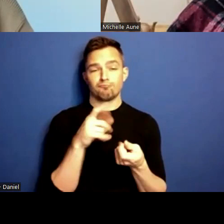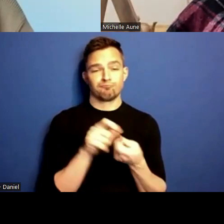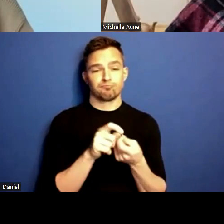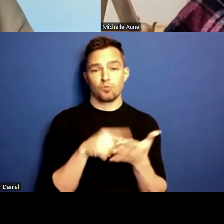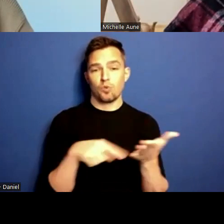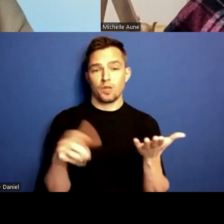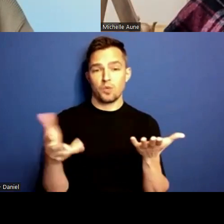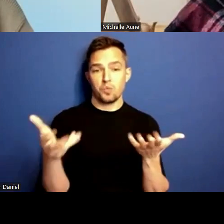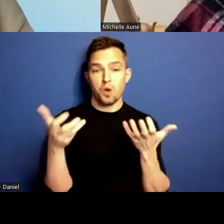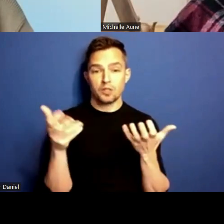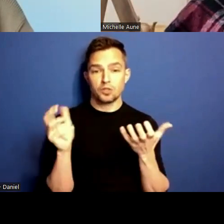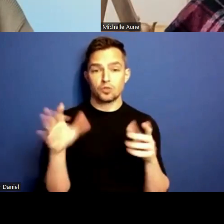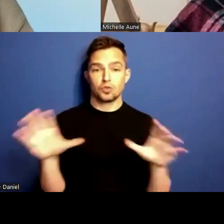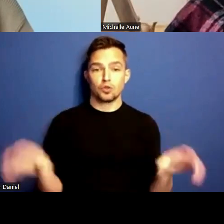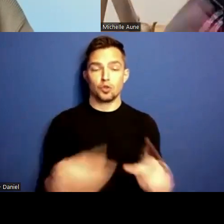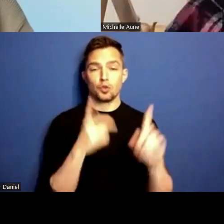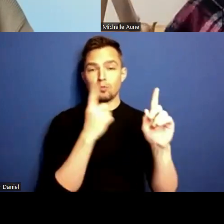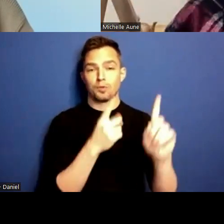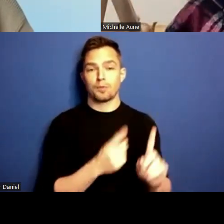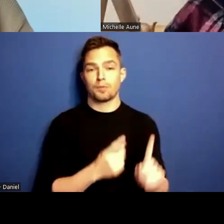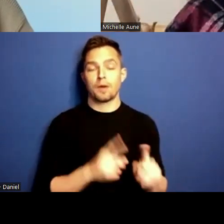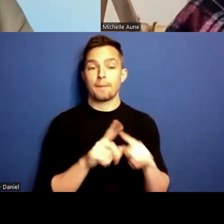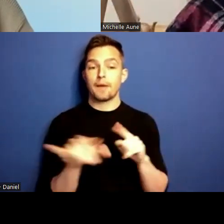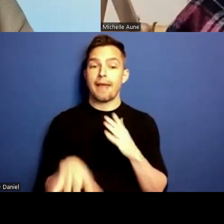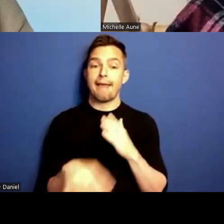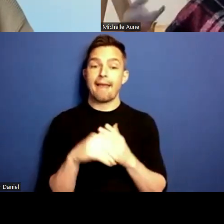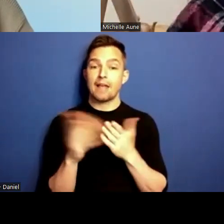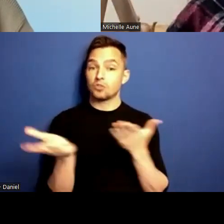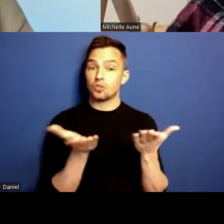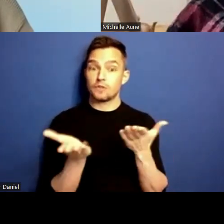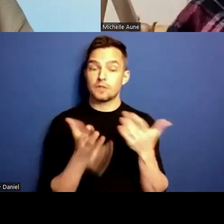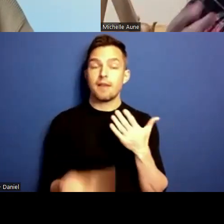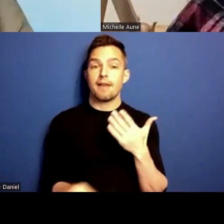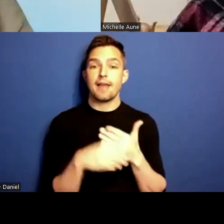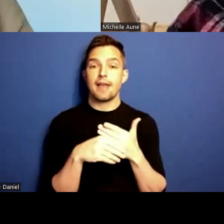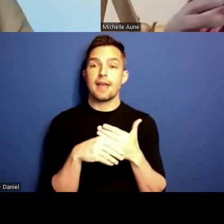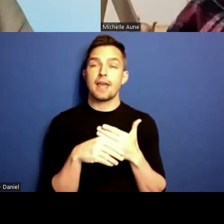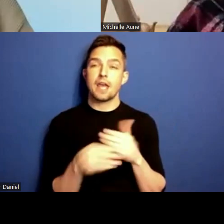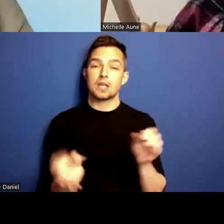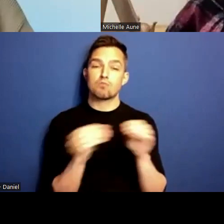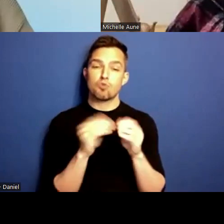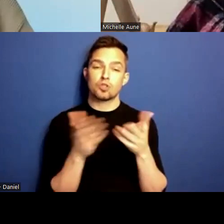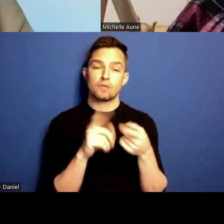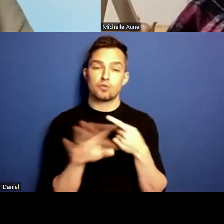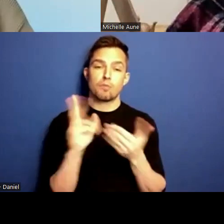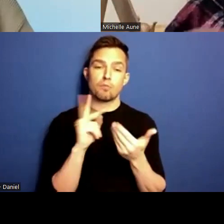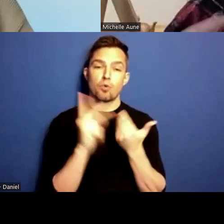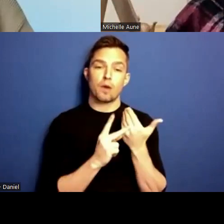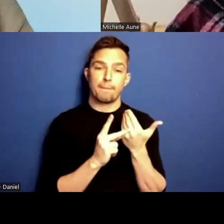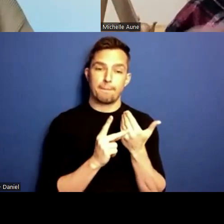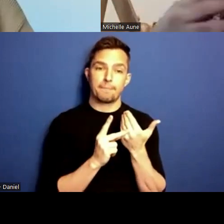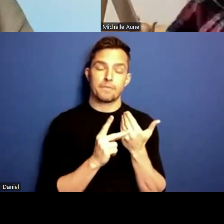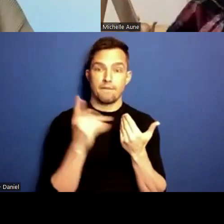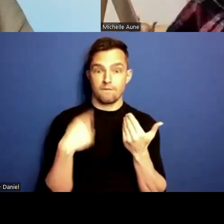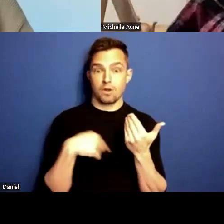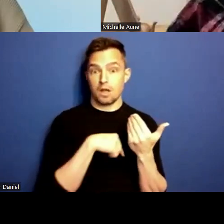to do, and adding services, adding more services to your program. So for